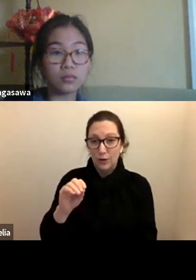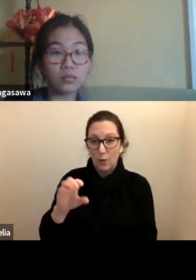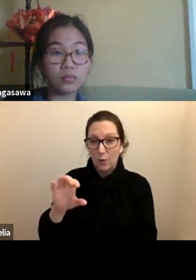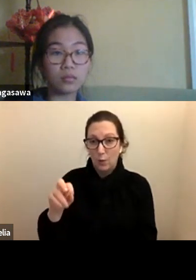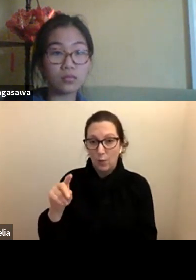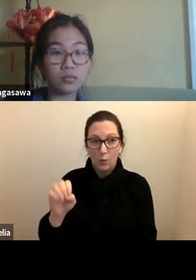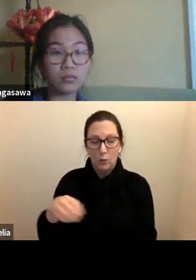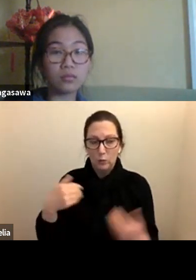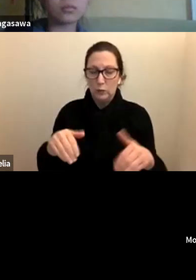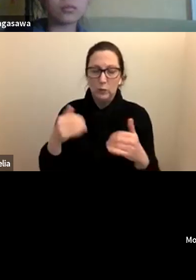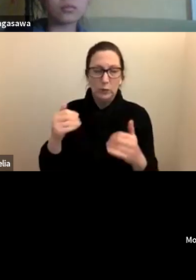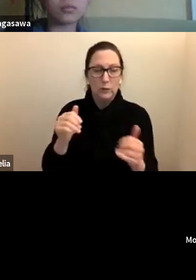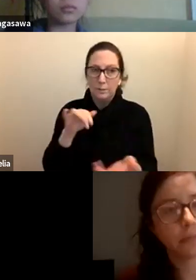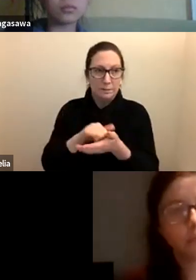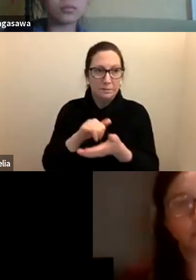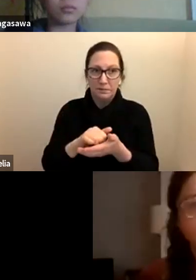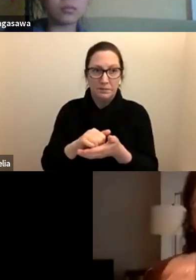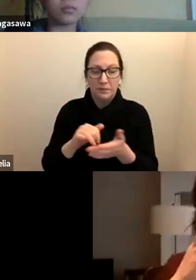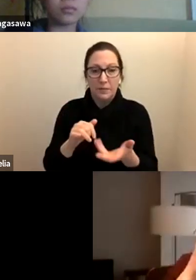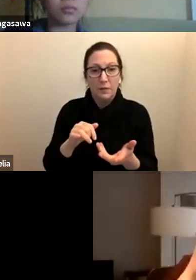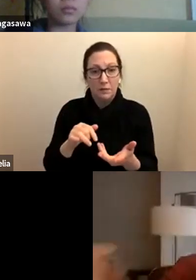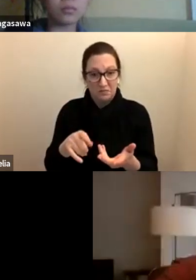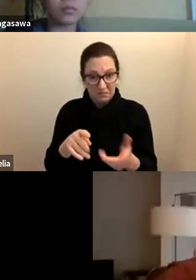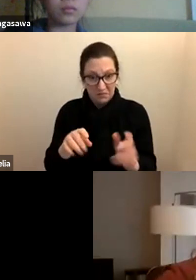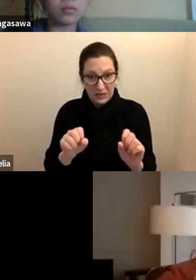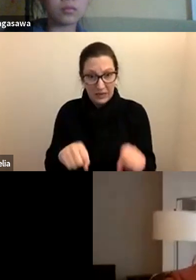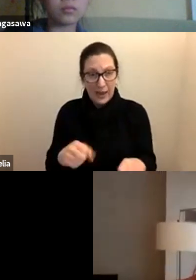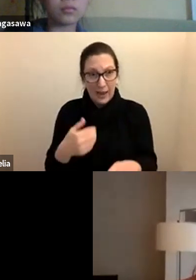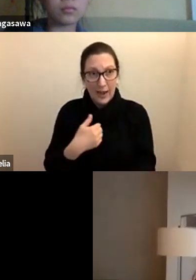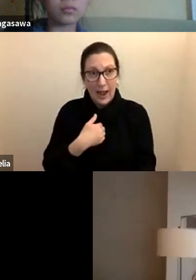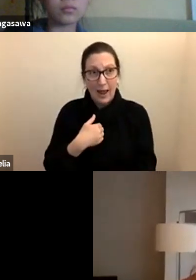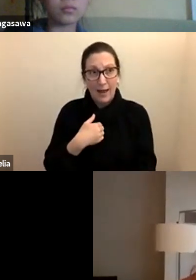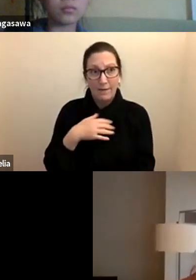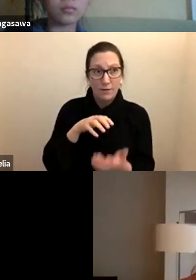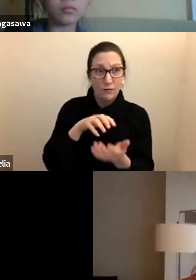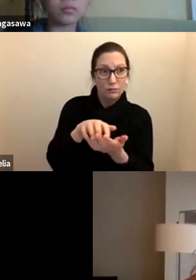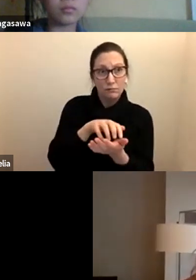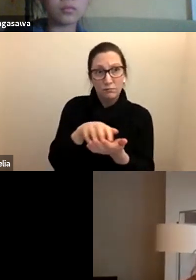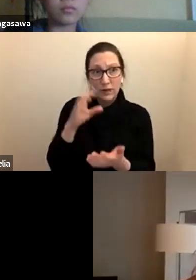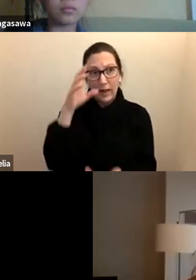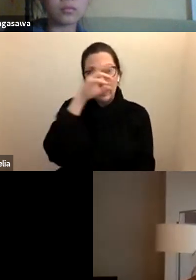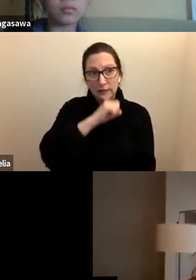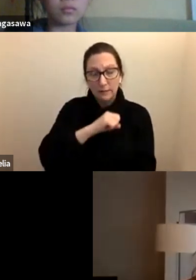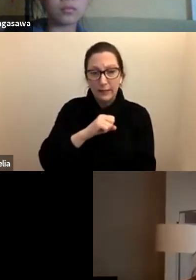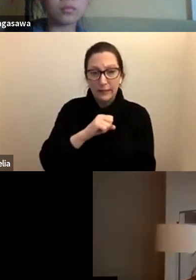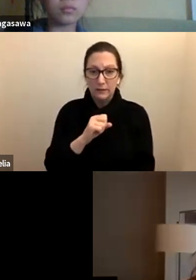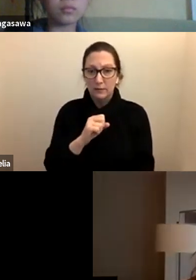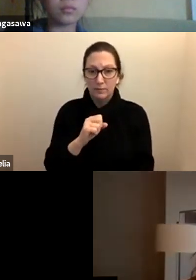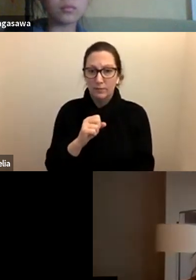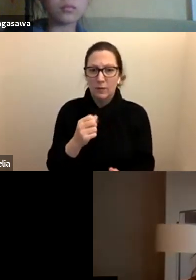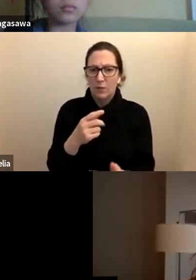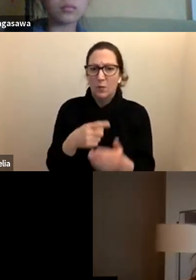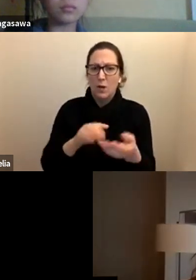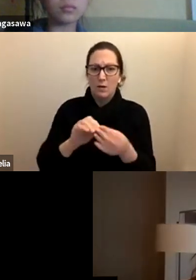is not. Can she give us an estimate of what will be like a number in between that is something that's manageable?